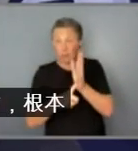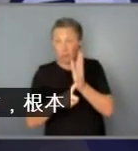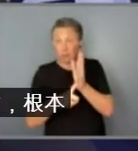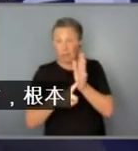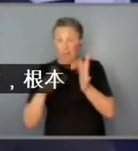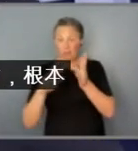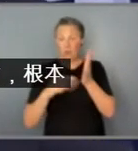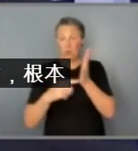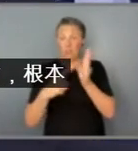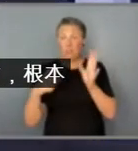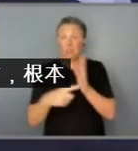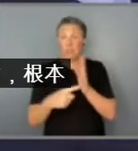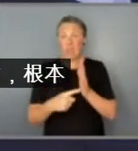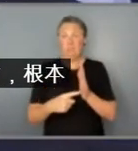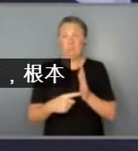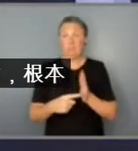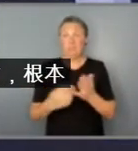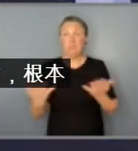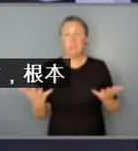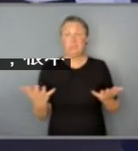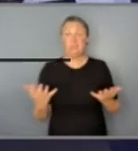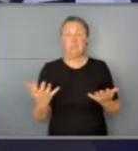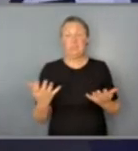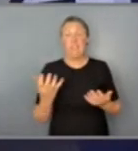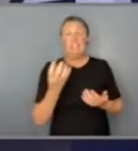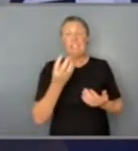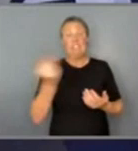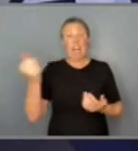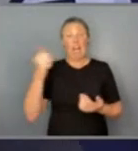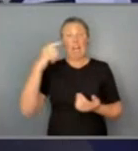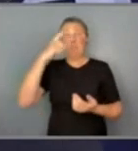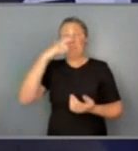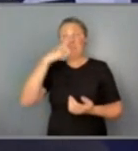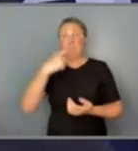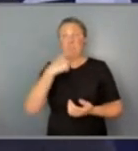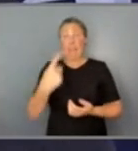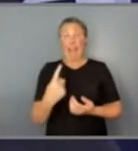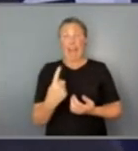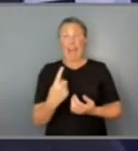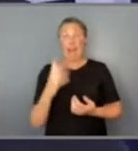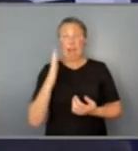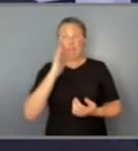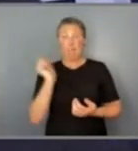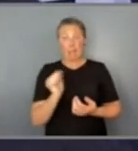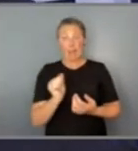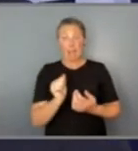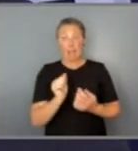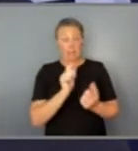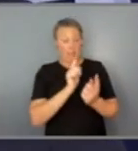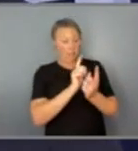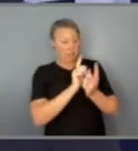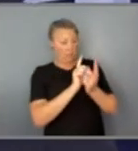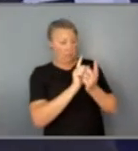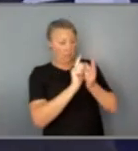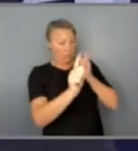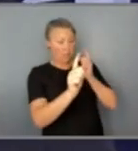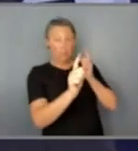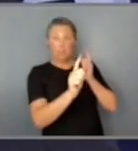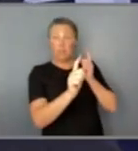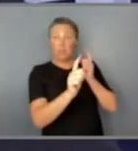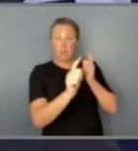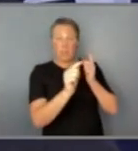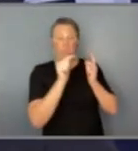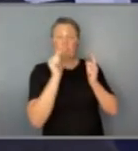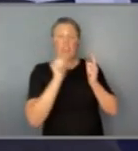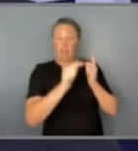shouldn't be any requirement to have a casual contact definition at all when you're dealing with such a high